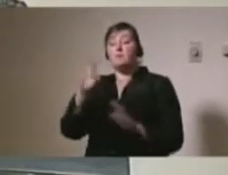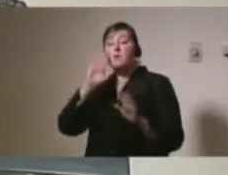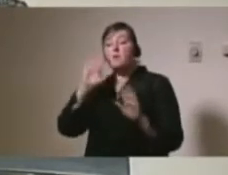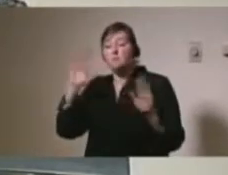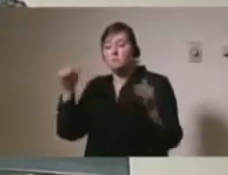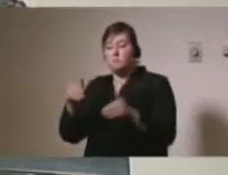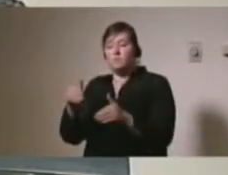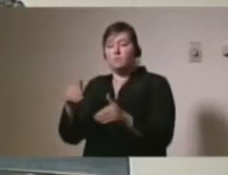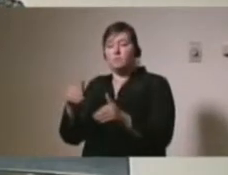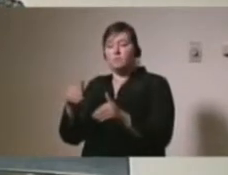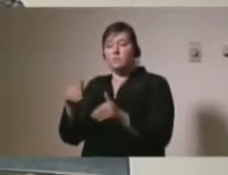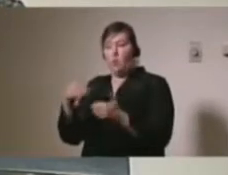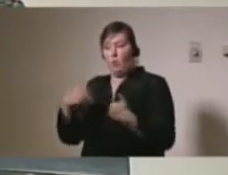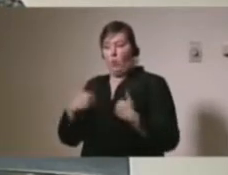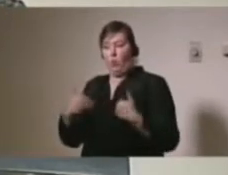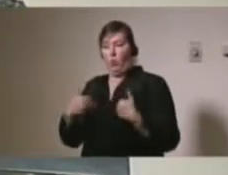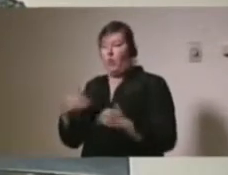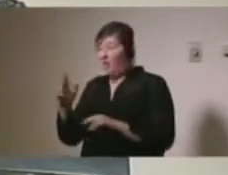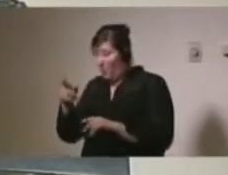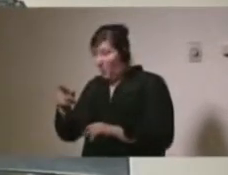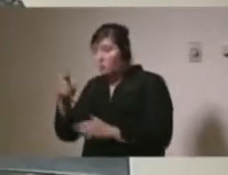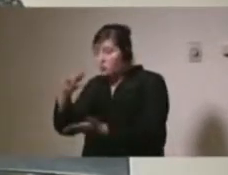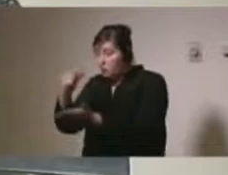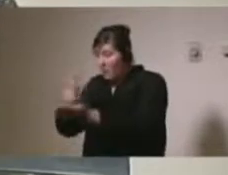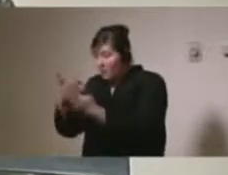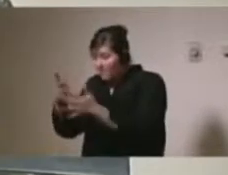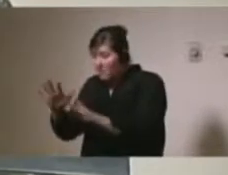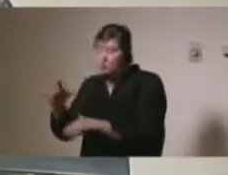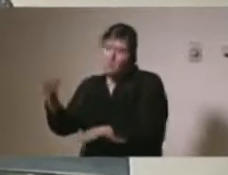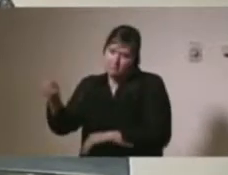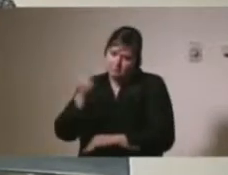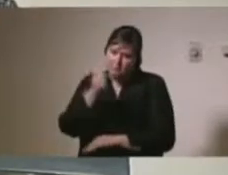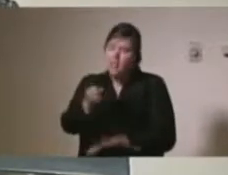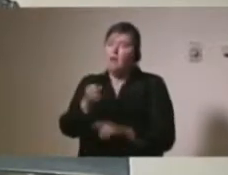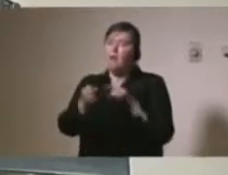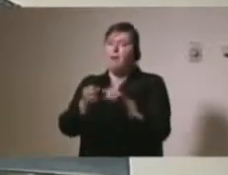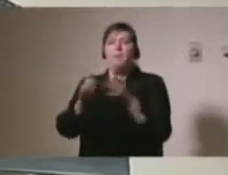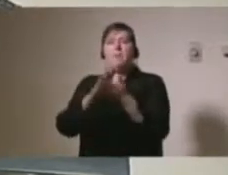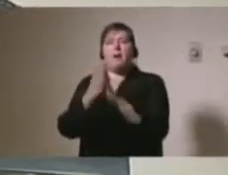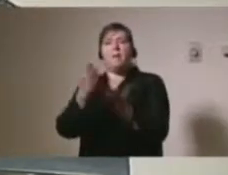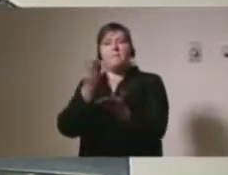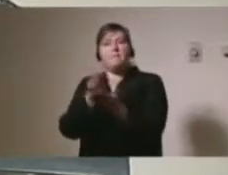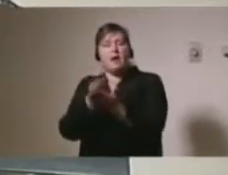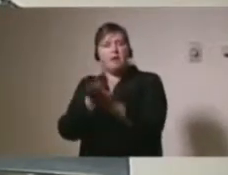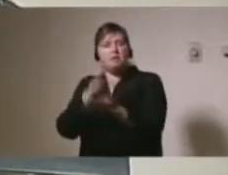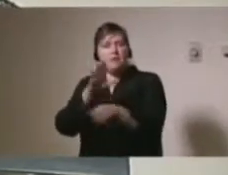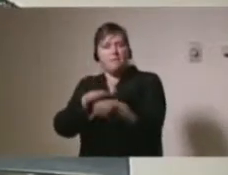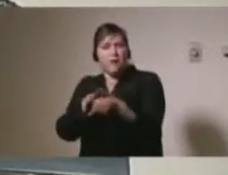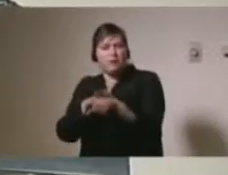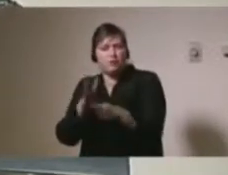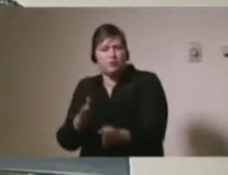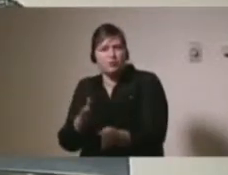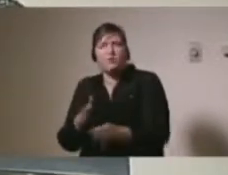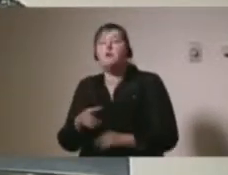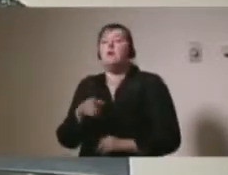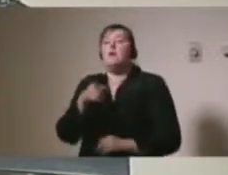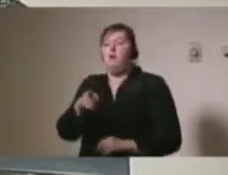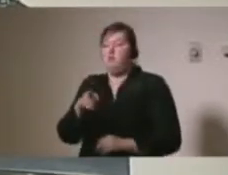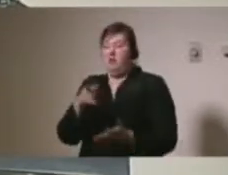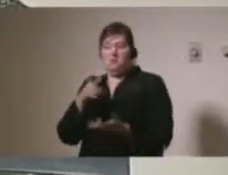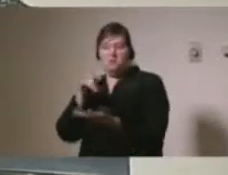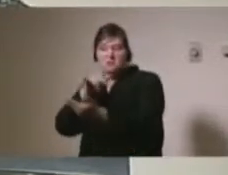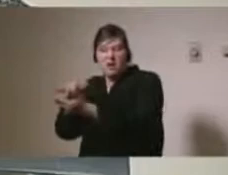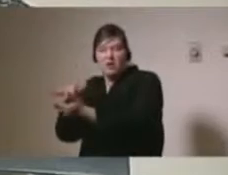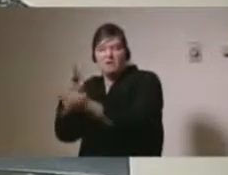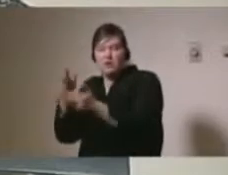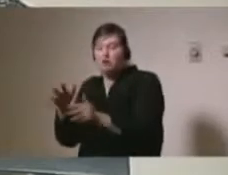coming out of school to become a financial advisor. A young person after their studies will